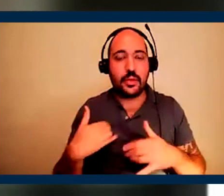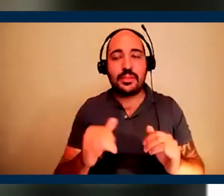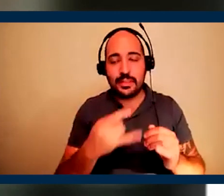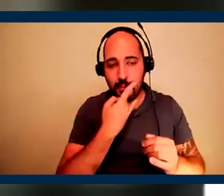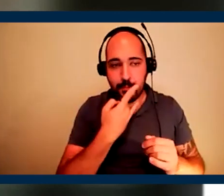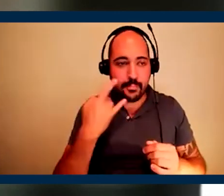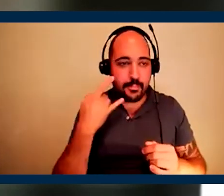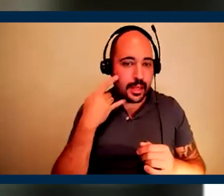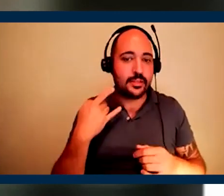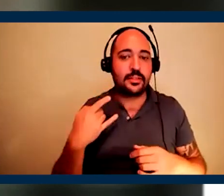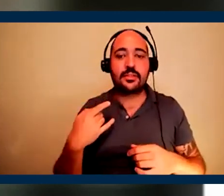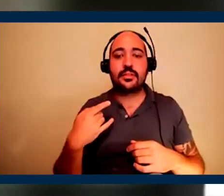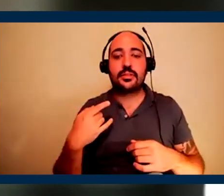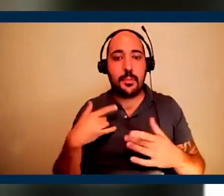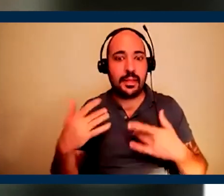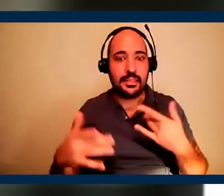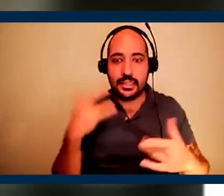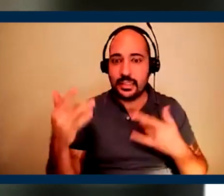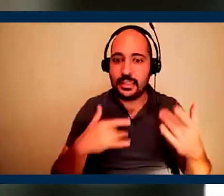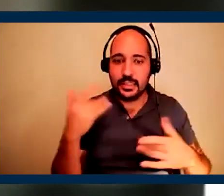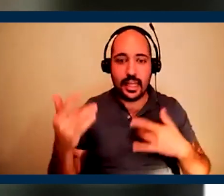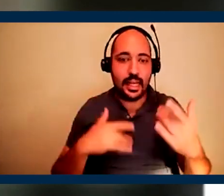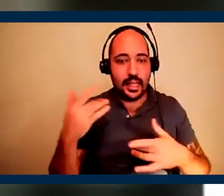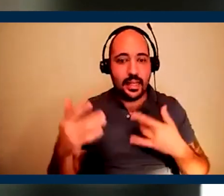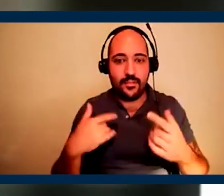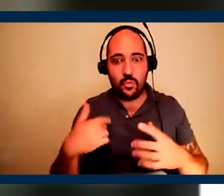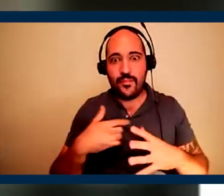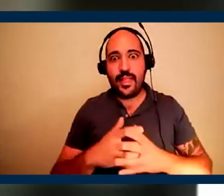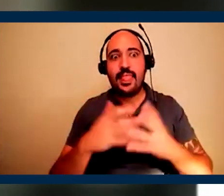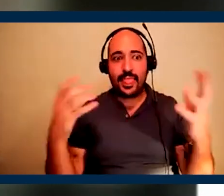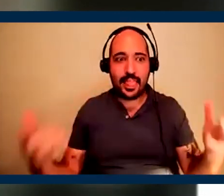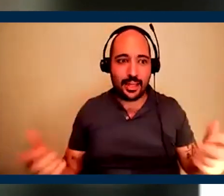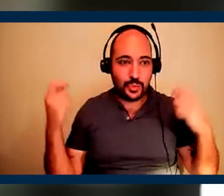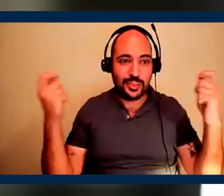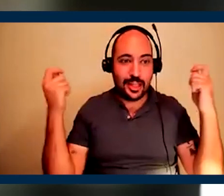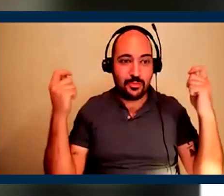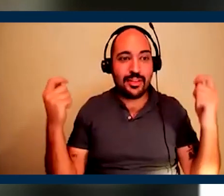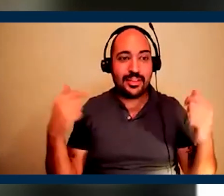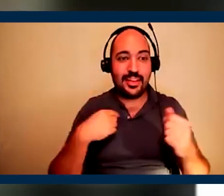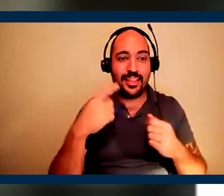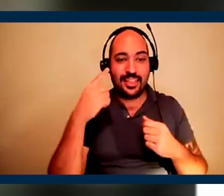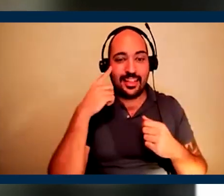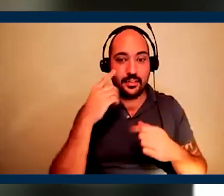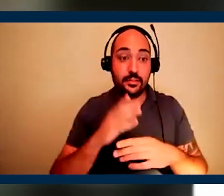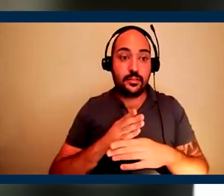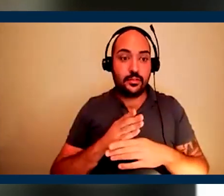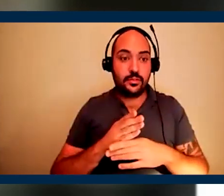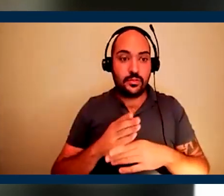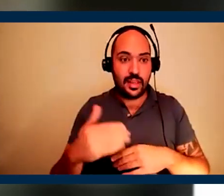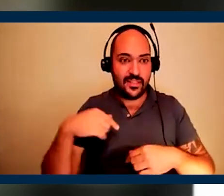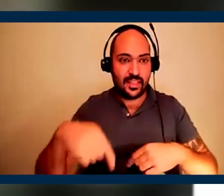mask, and I'm excited. We have a lot to celebrate. And I think having